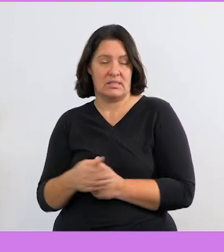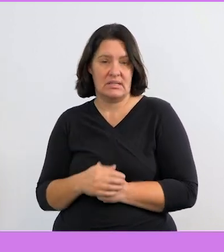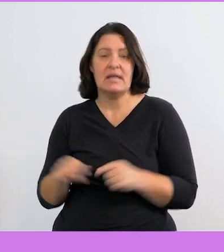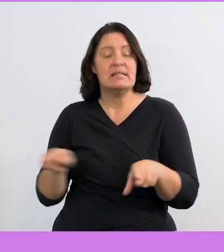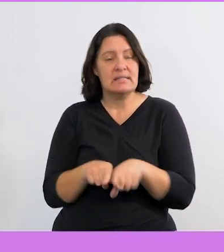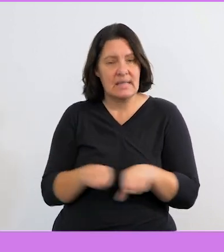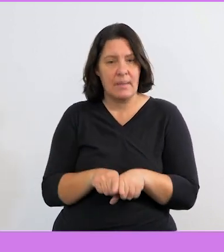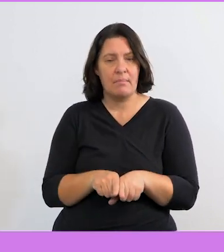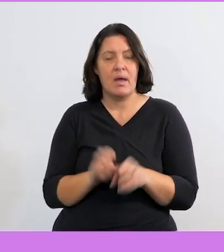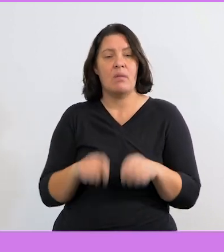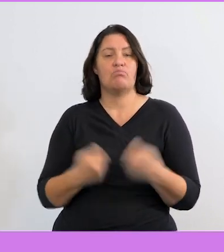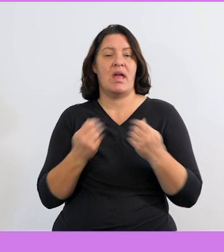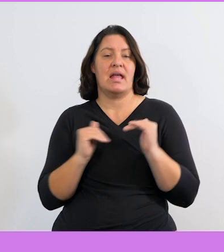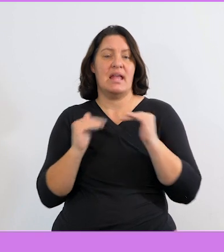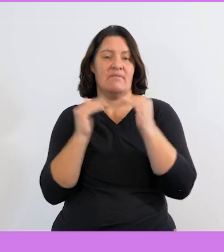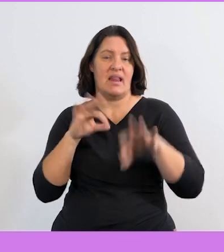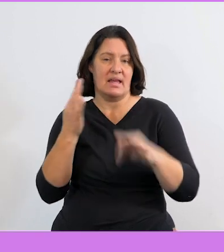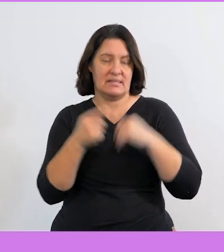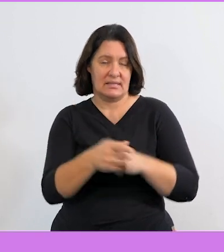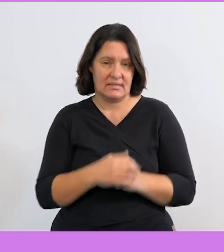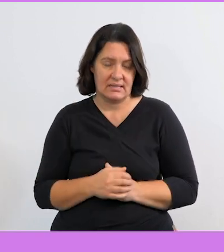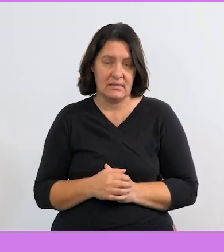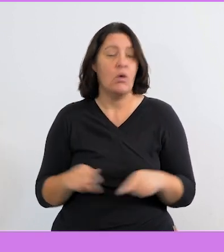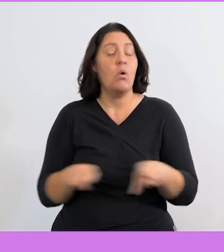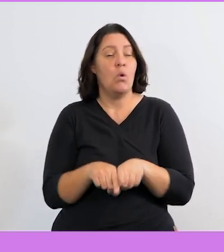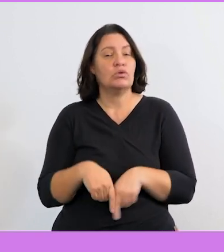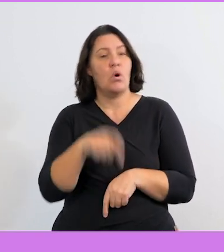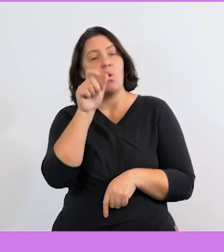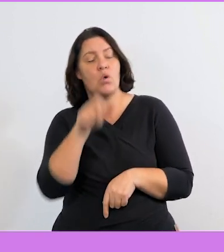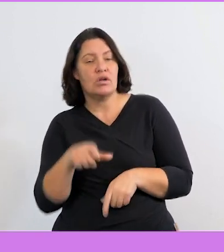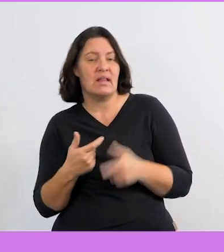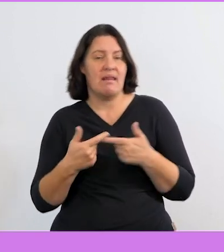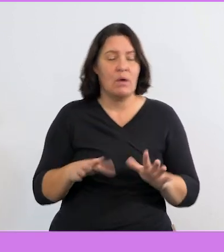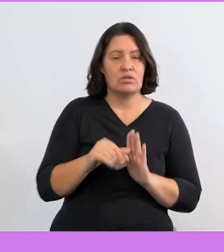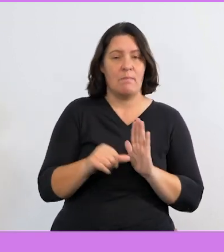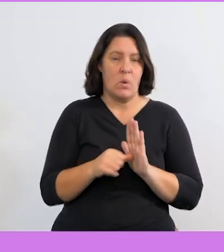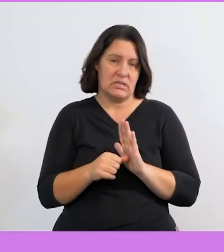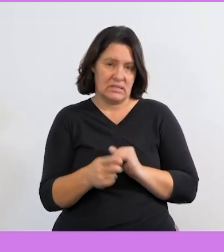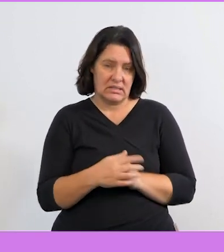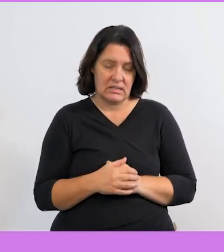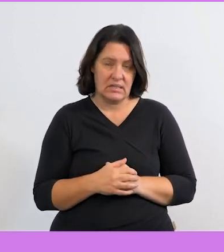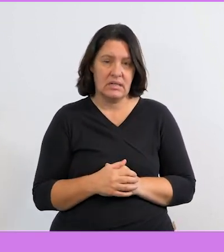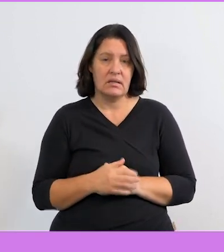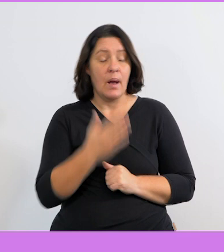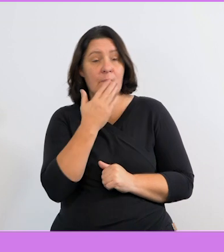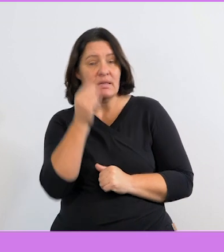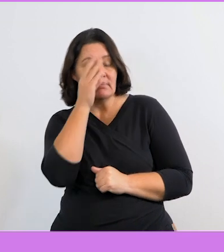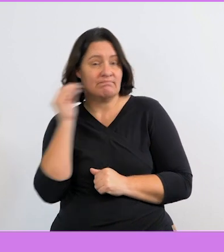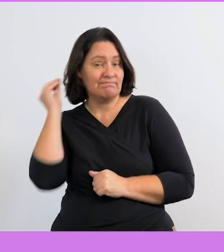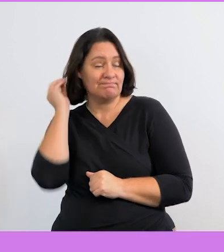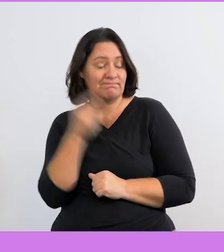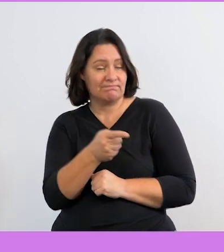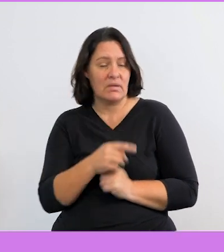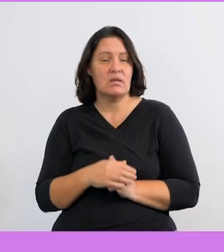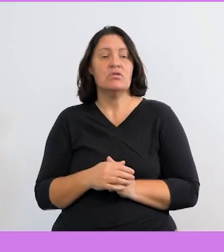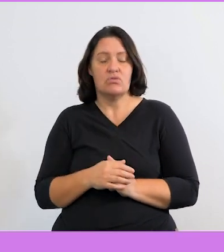selling price, as well as break-even analysis. Also, words, language that's important to you. Right, and please take